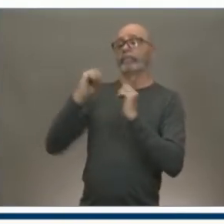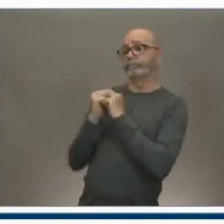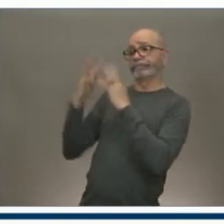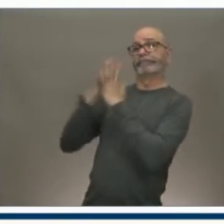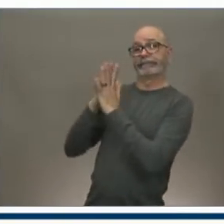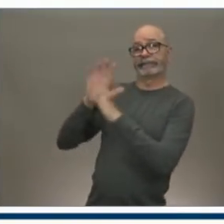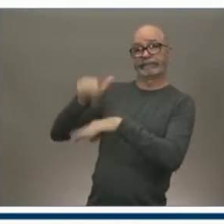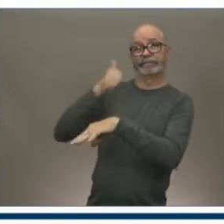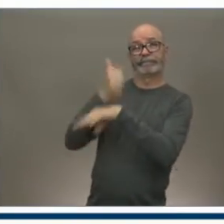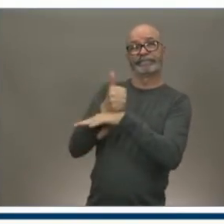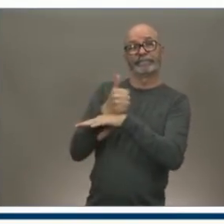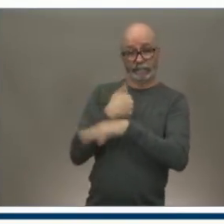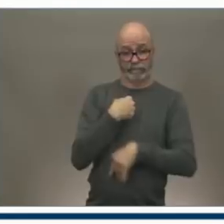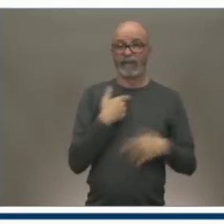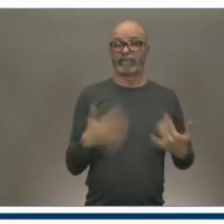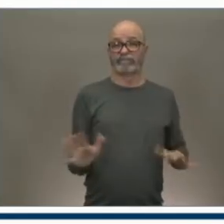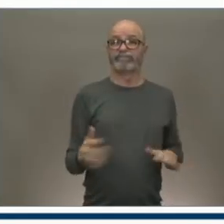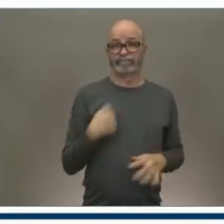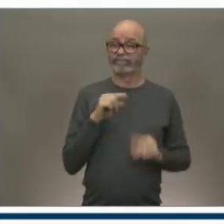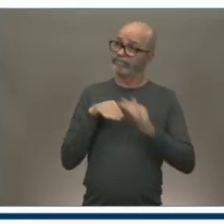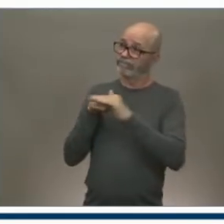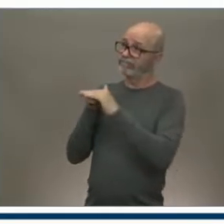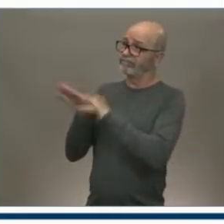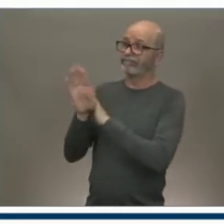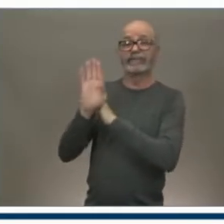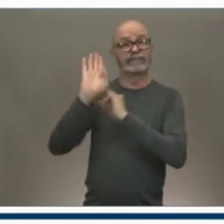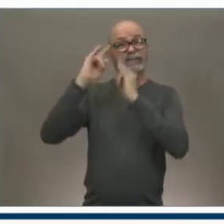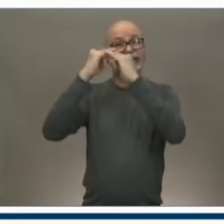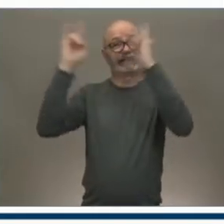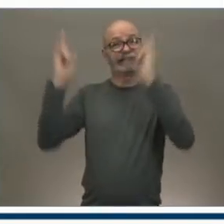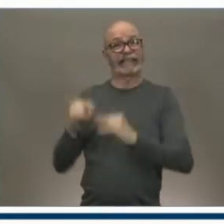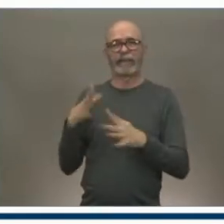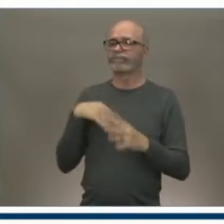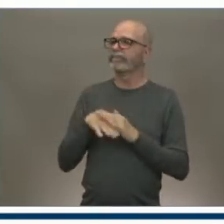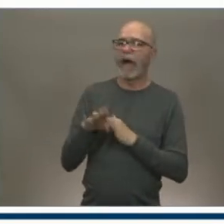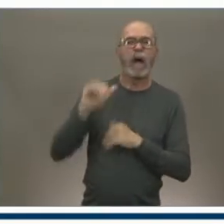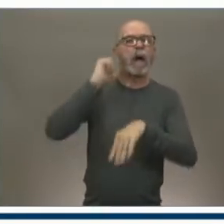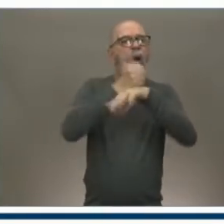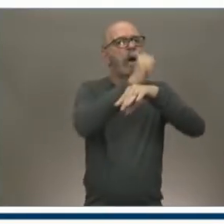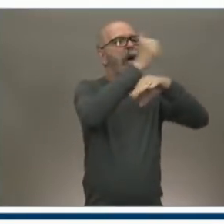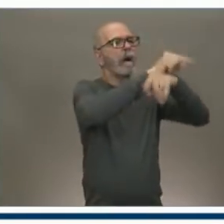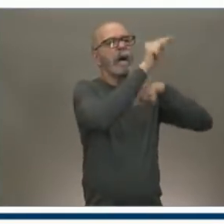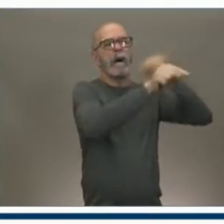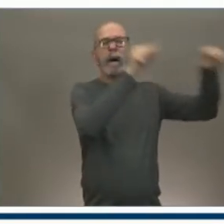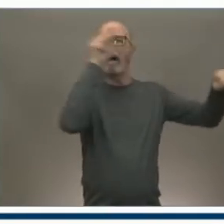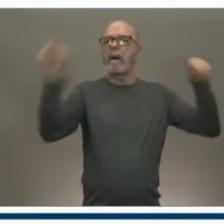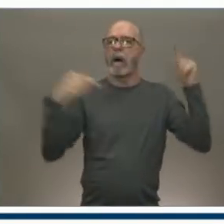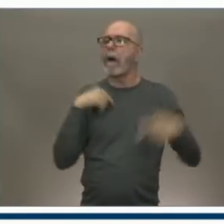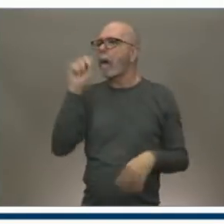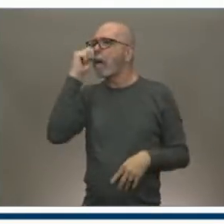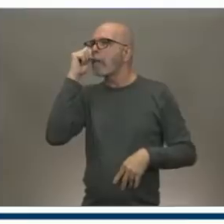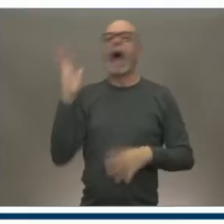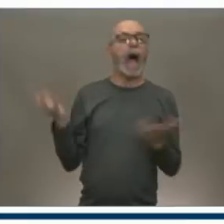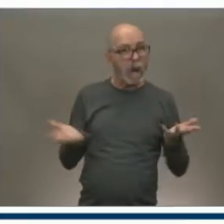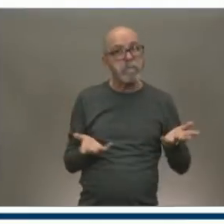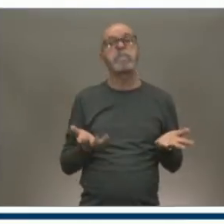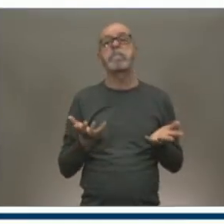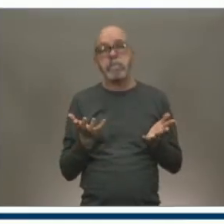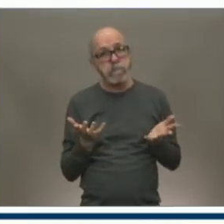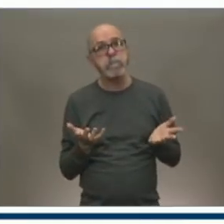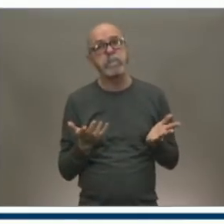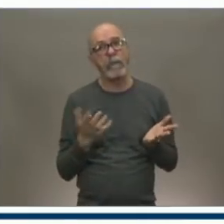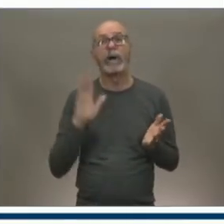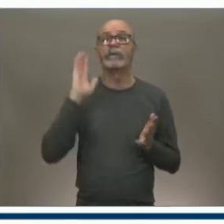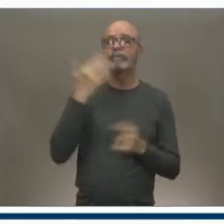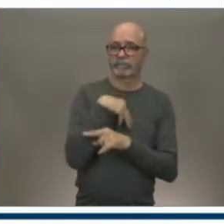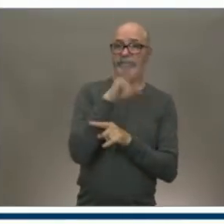the schedule for those pop-up sites that were in communities around the province on a rotating basis, you can go to